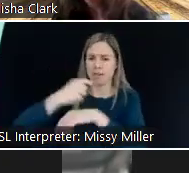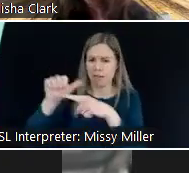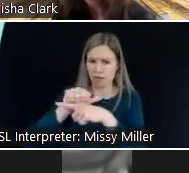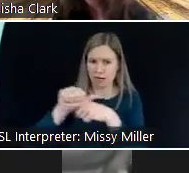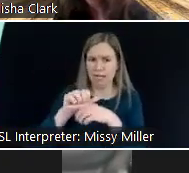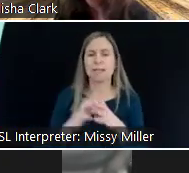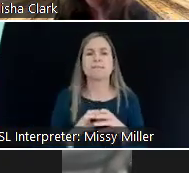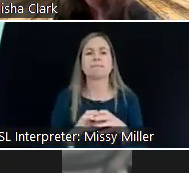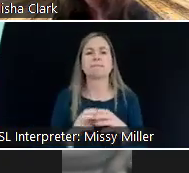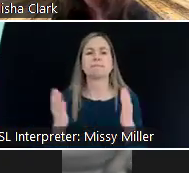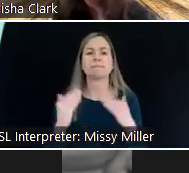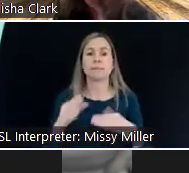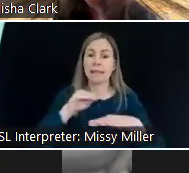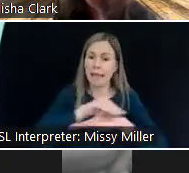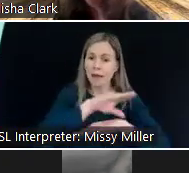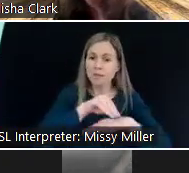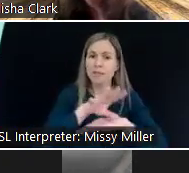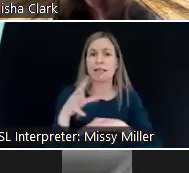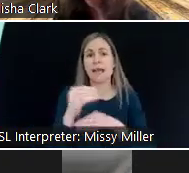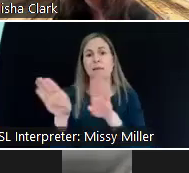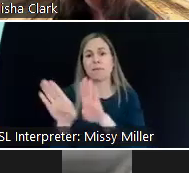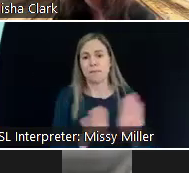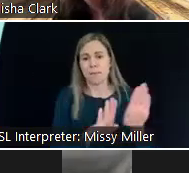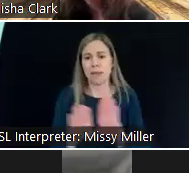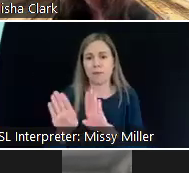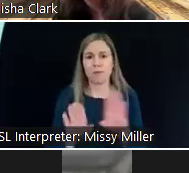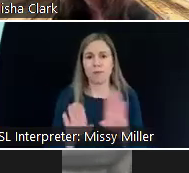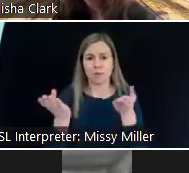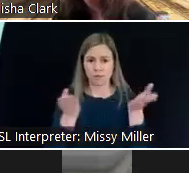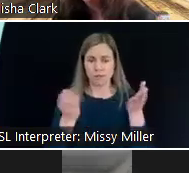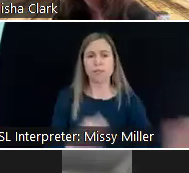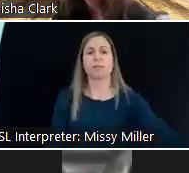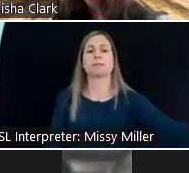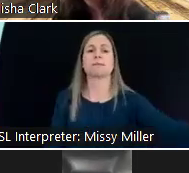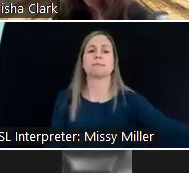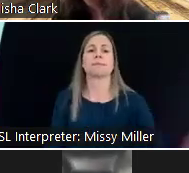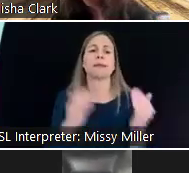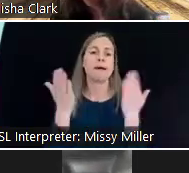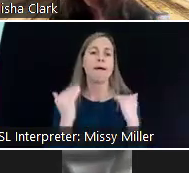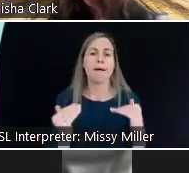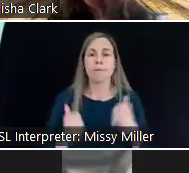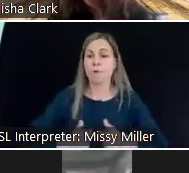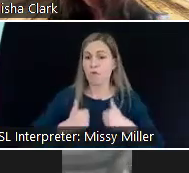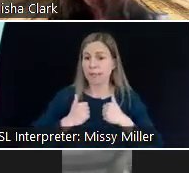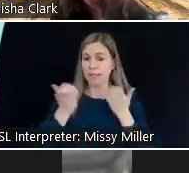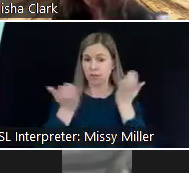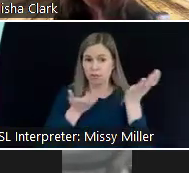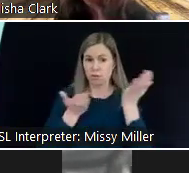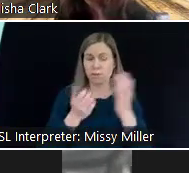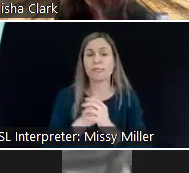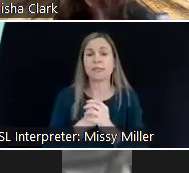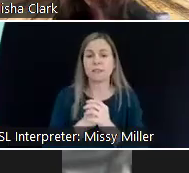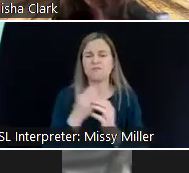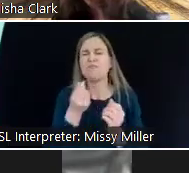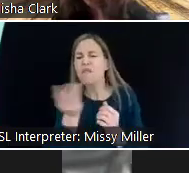and behavioral services in some of our waivers. We also have residential services in a few of our